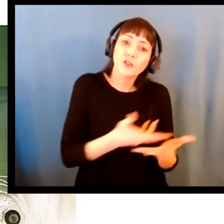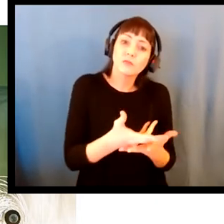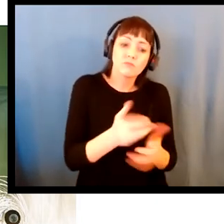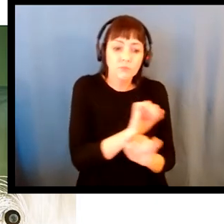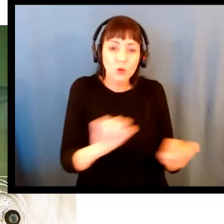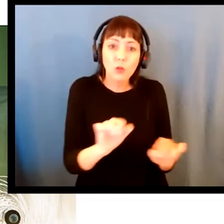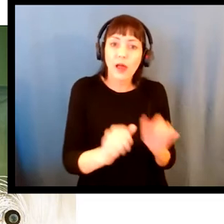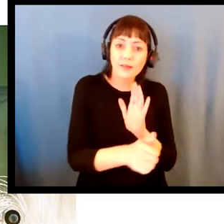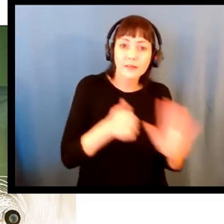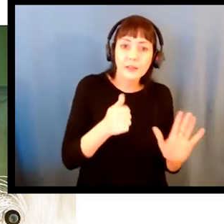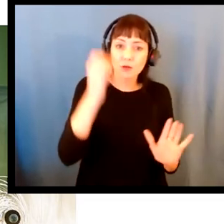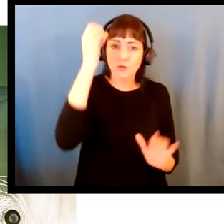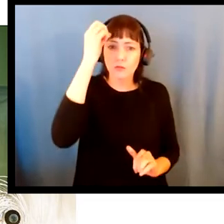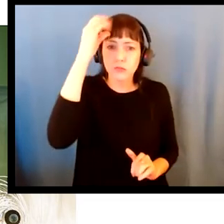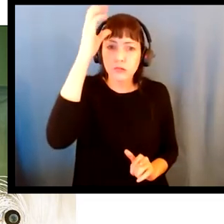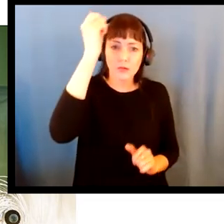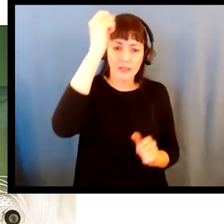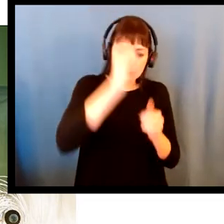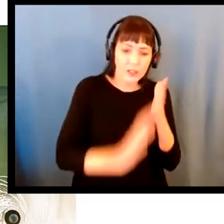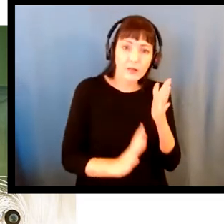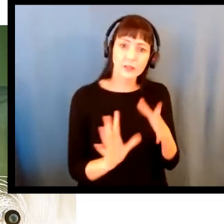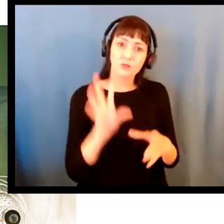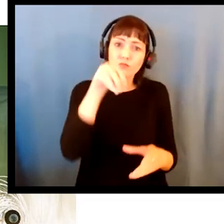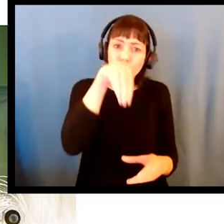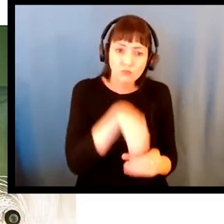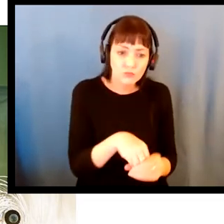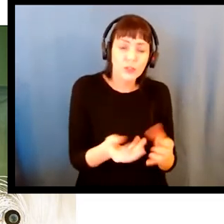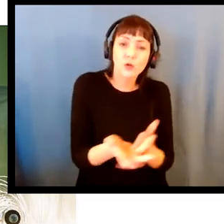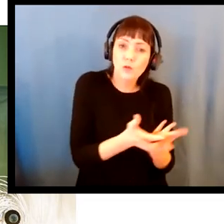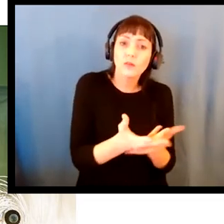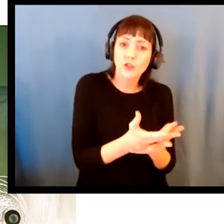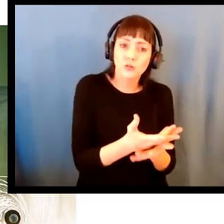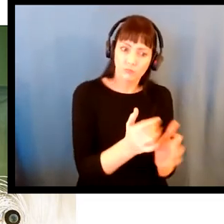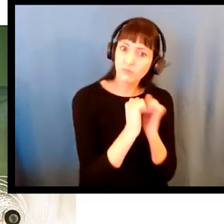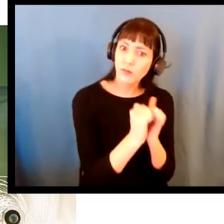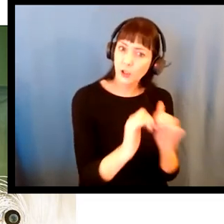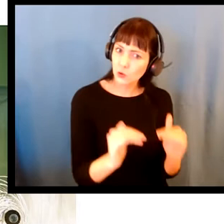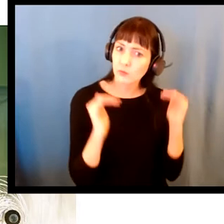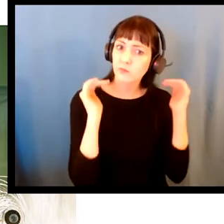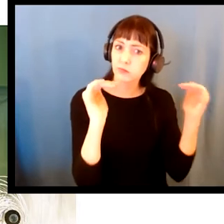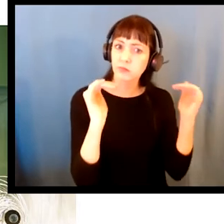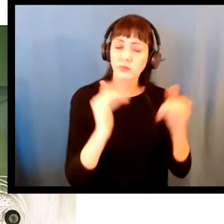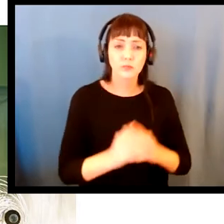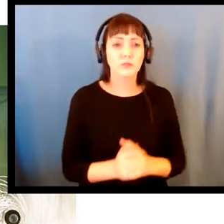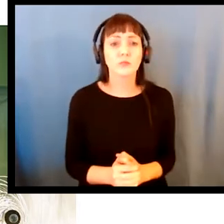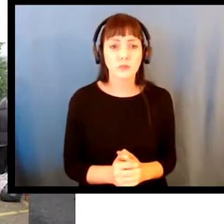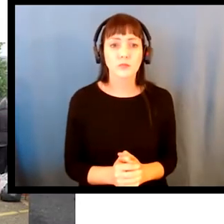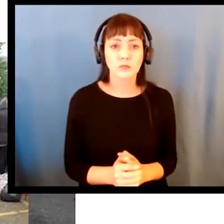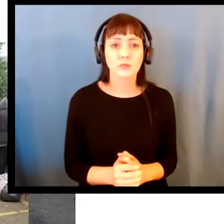the expertise derived from lived and learned experience of disability was as highly valued as other forms of